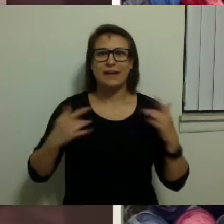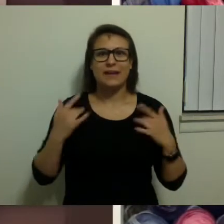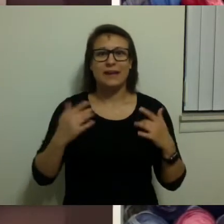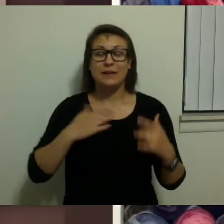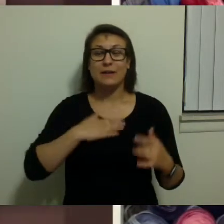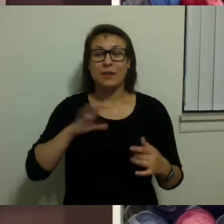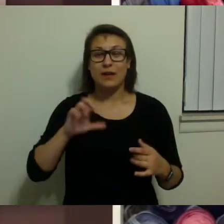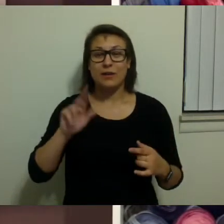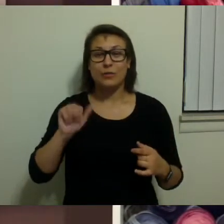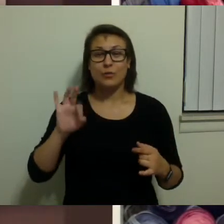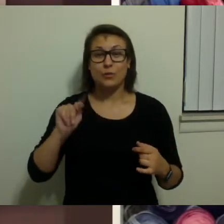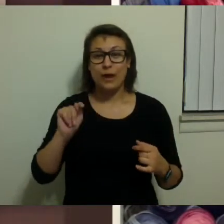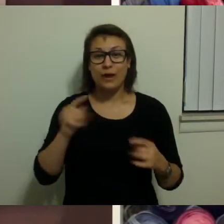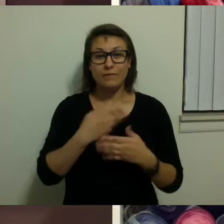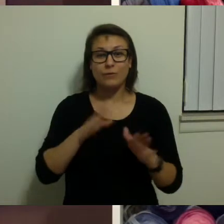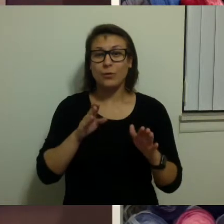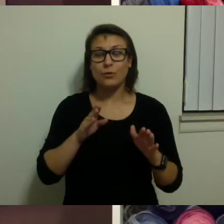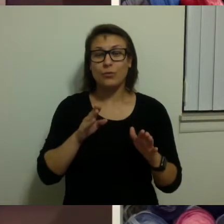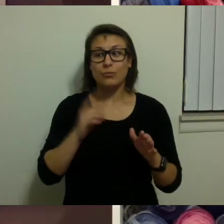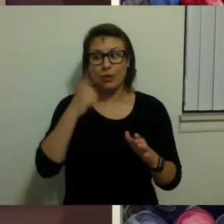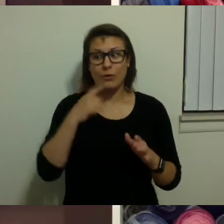like a real craft room and not like